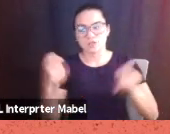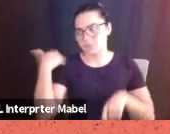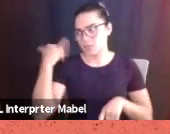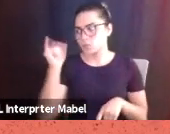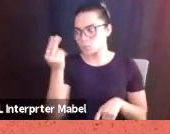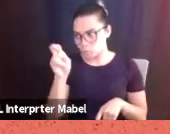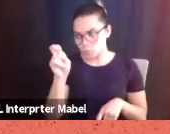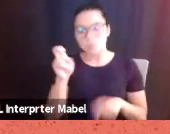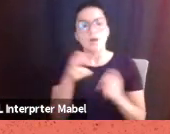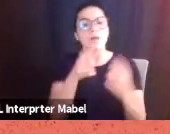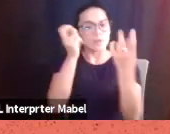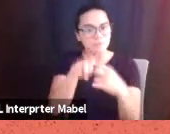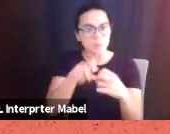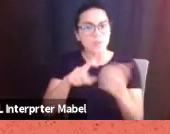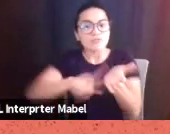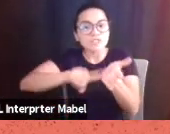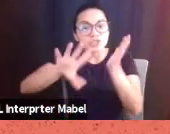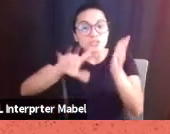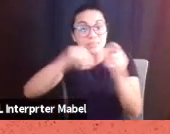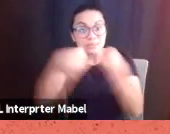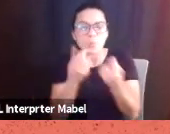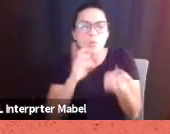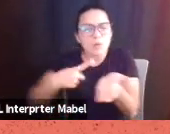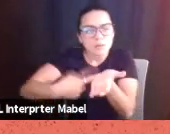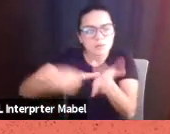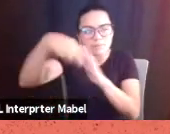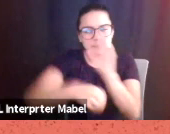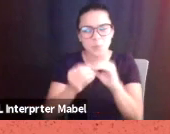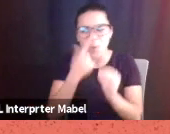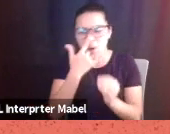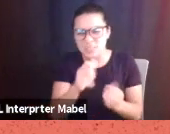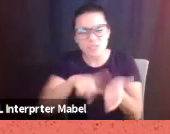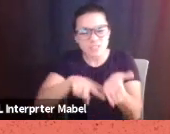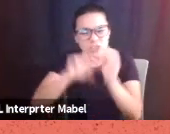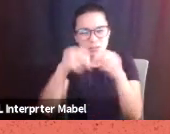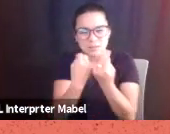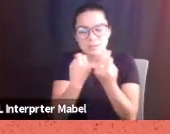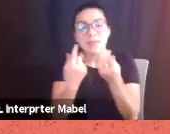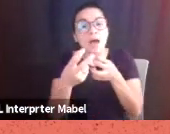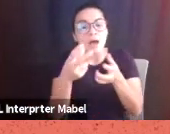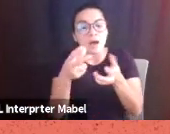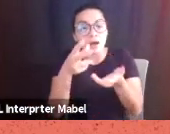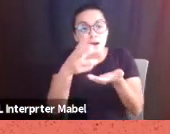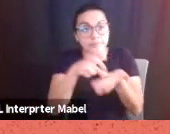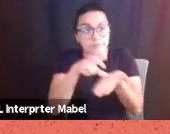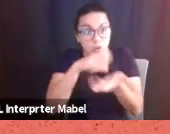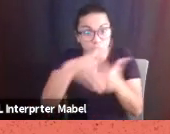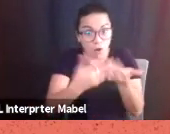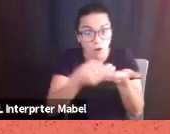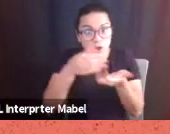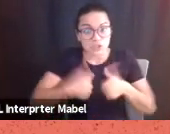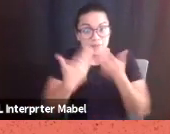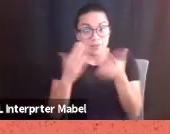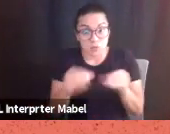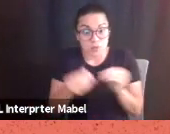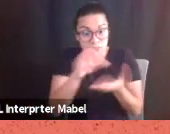with a team of researchers that we'll get into in a moment, who have taken what survivors have said and are creating the preamble to an agenda